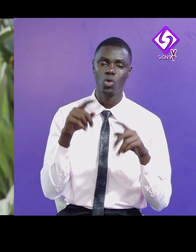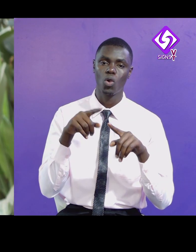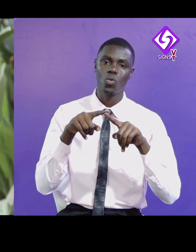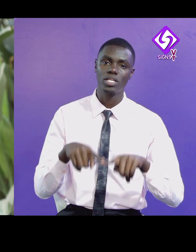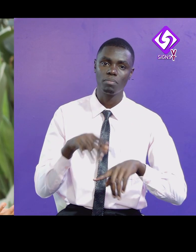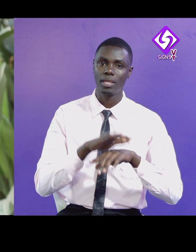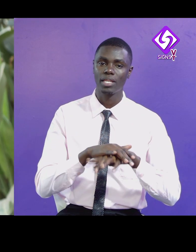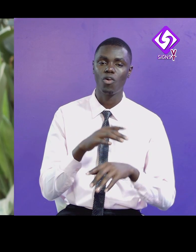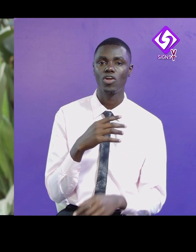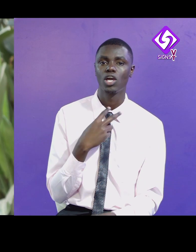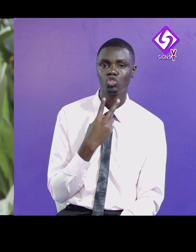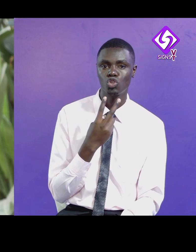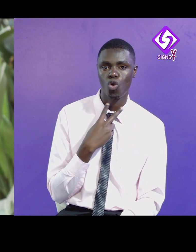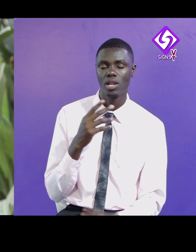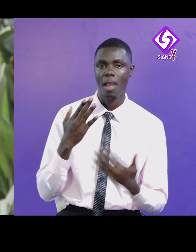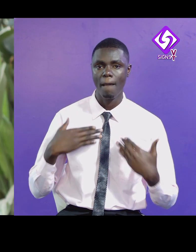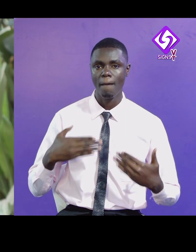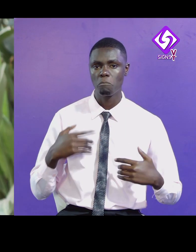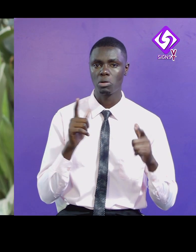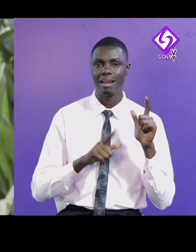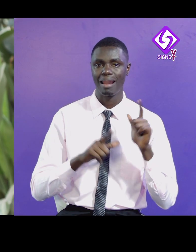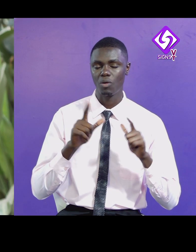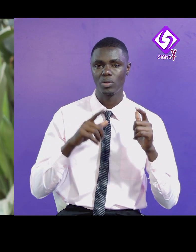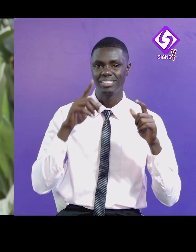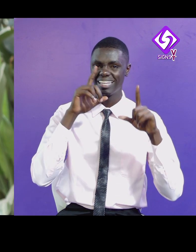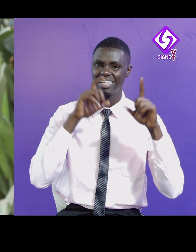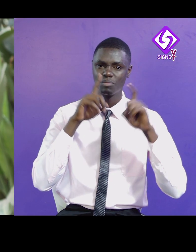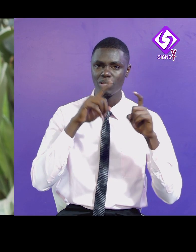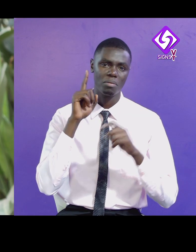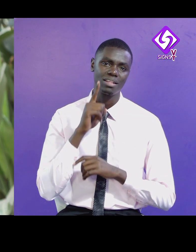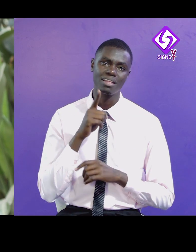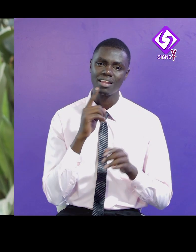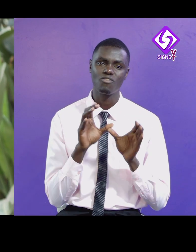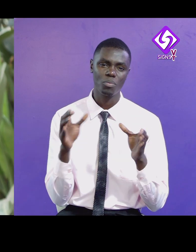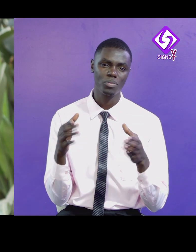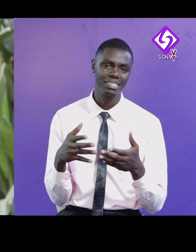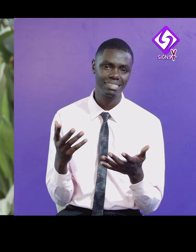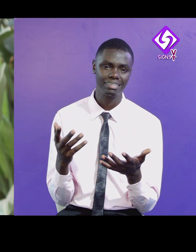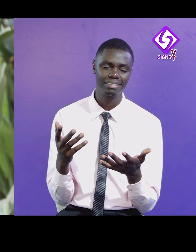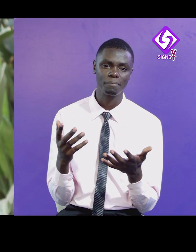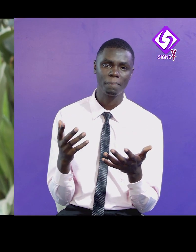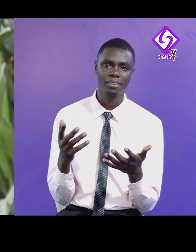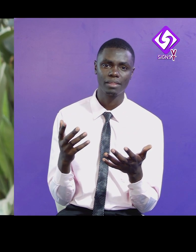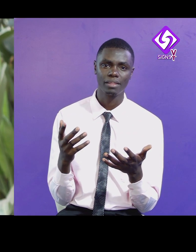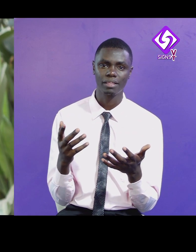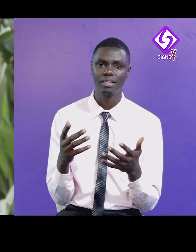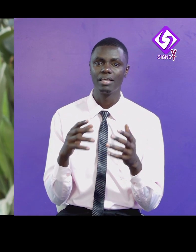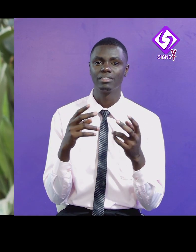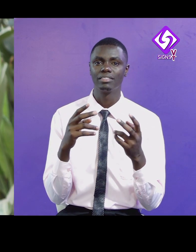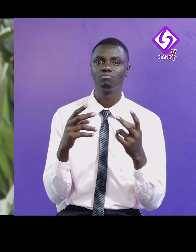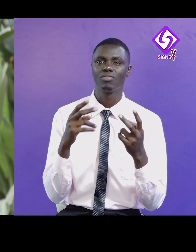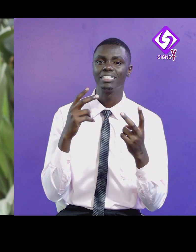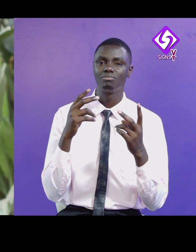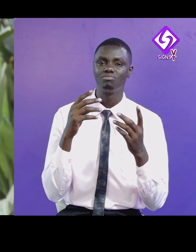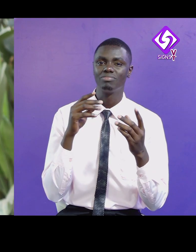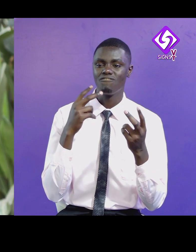a lot on tone, body language, expression. But within the deaf community, each disability